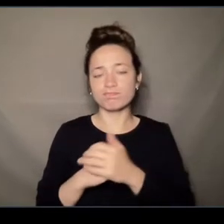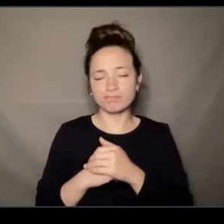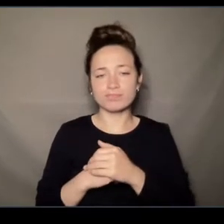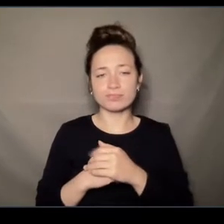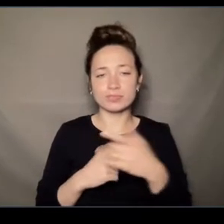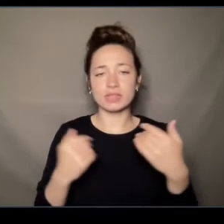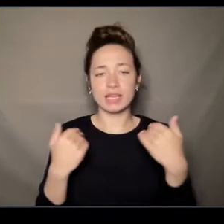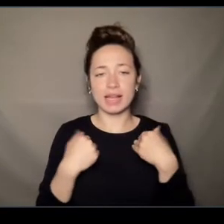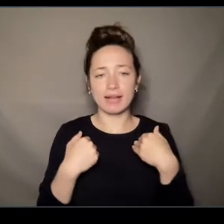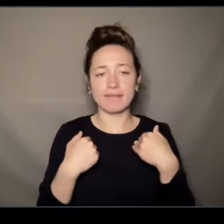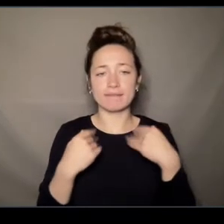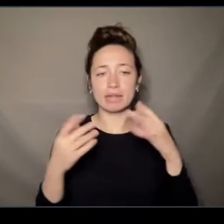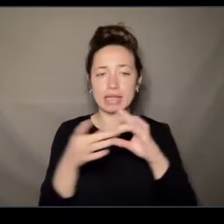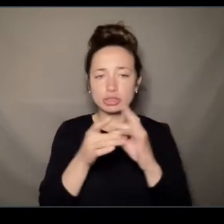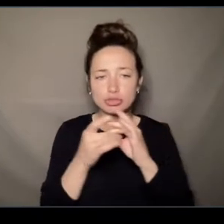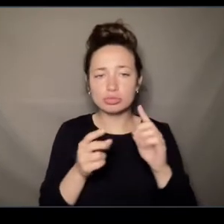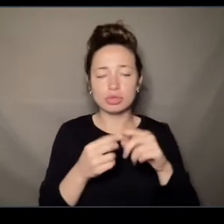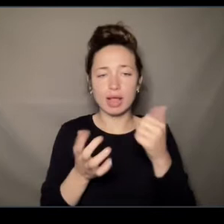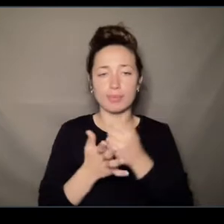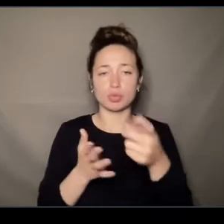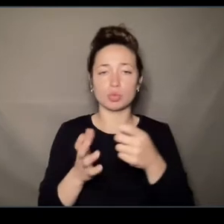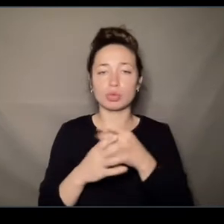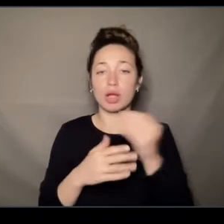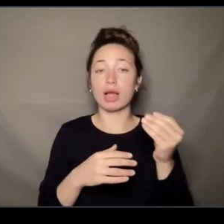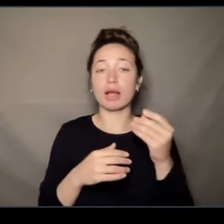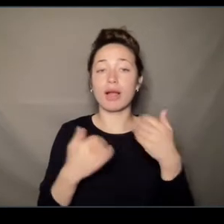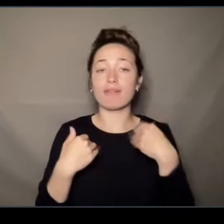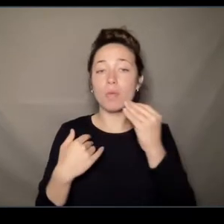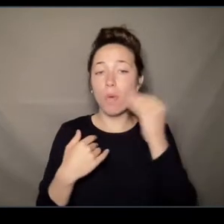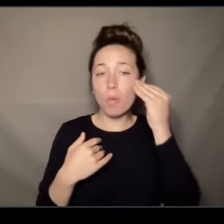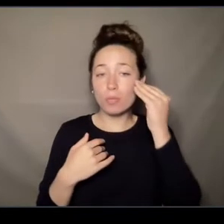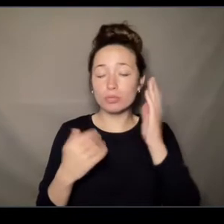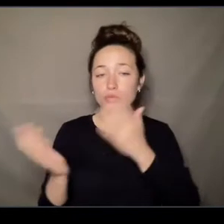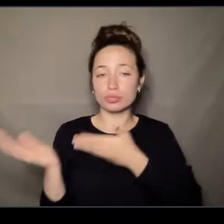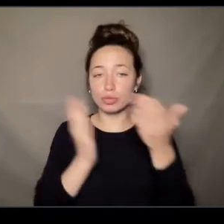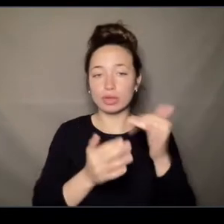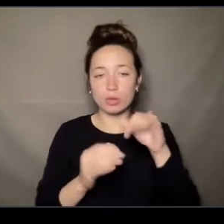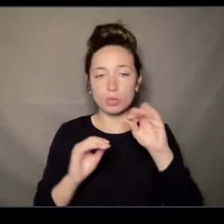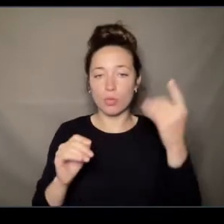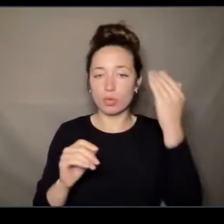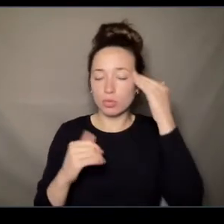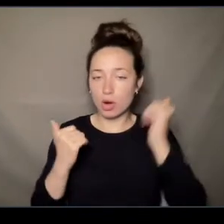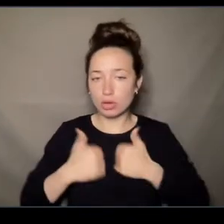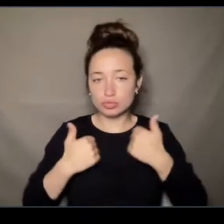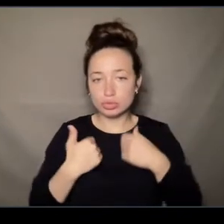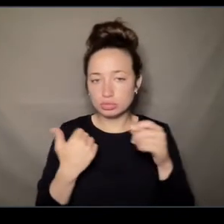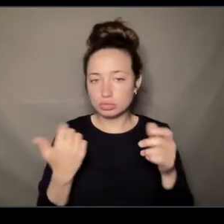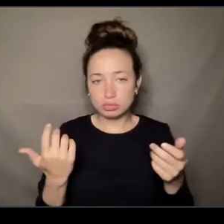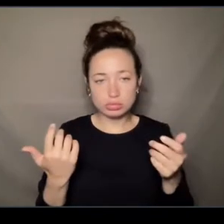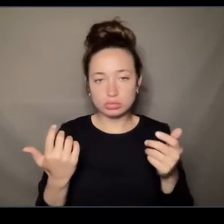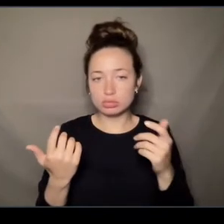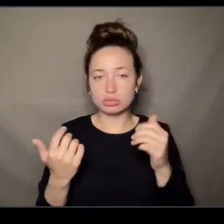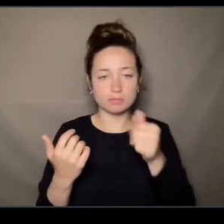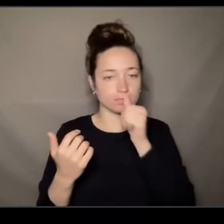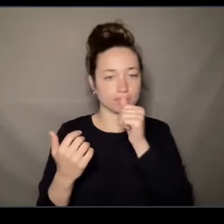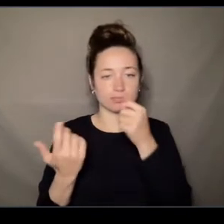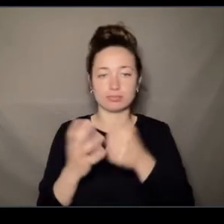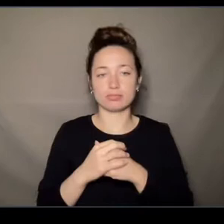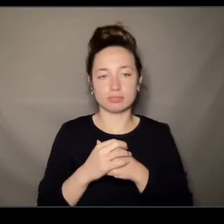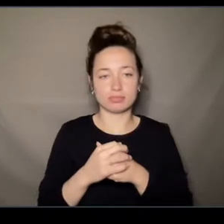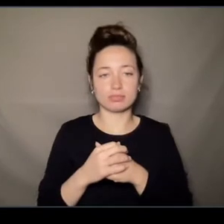They have connections to help you, and they have homes to bring you to that nobody knows the address